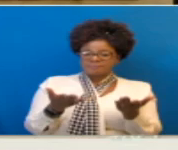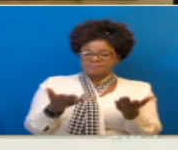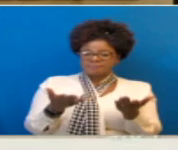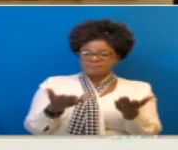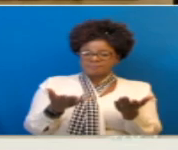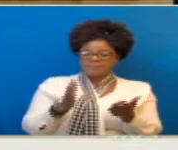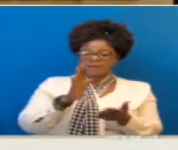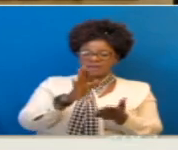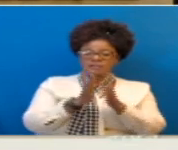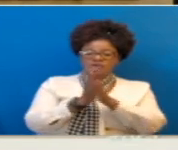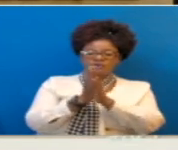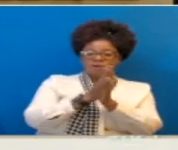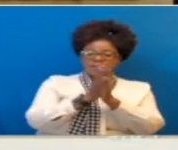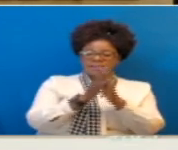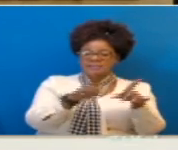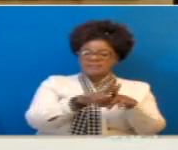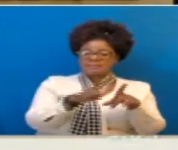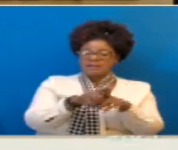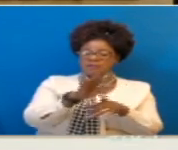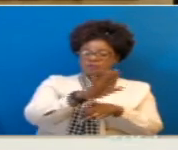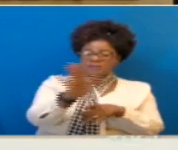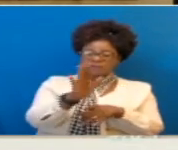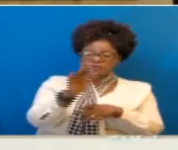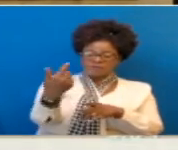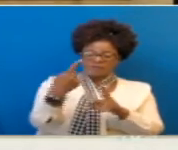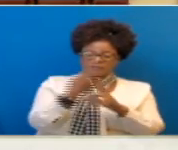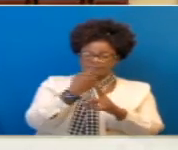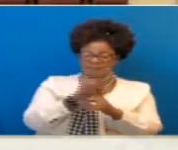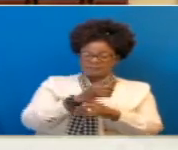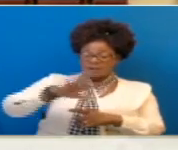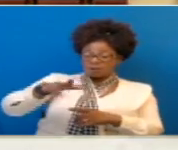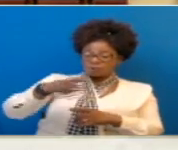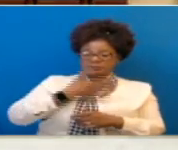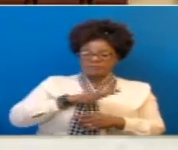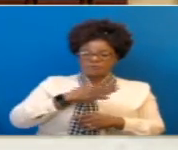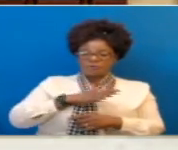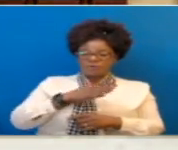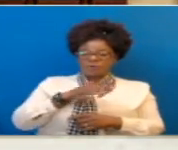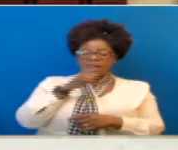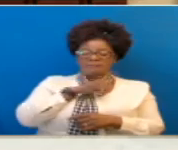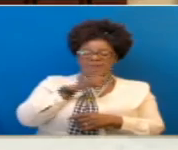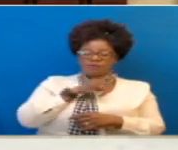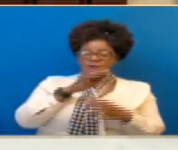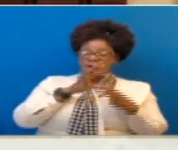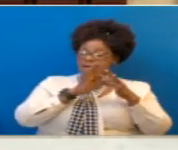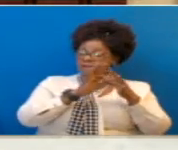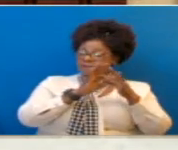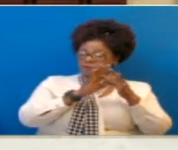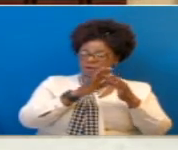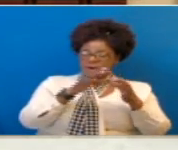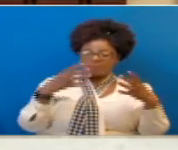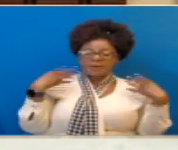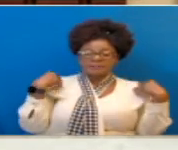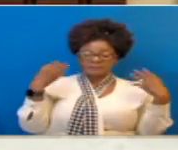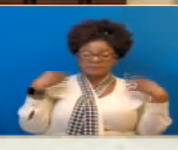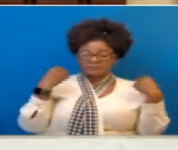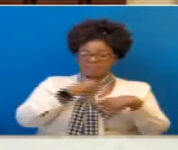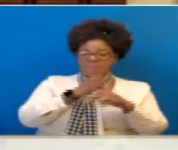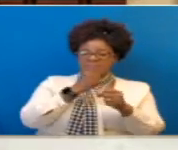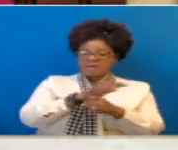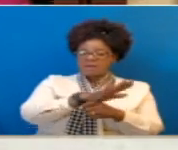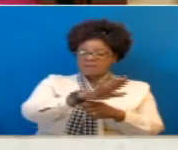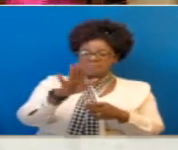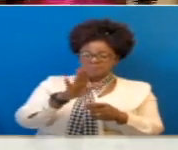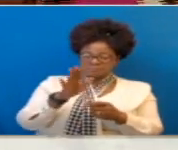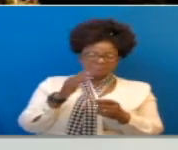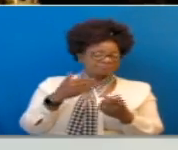Mary's story is similar to that of hundreds of girls in the county of Samburu. Harmful cultural practices continue to hinder the development of the girl